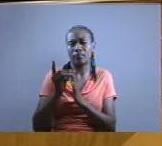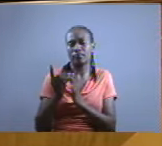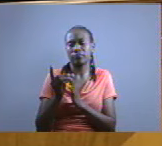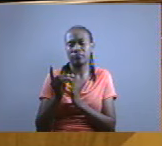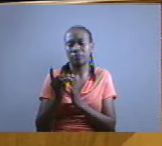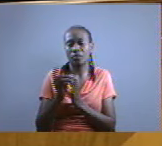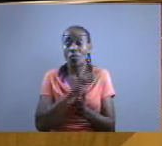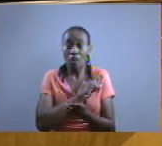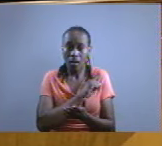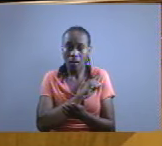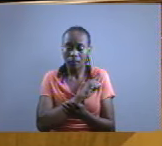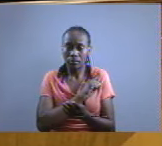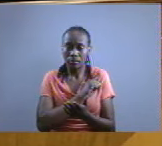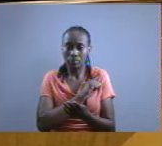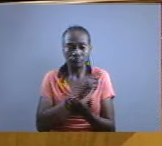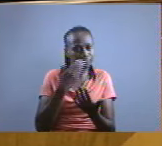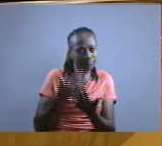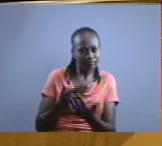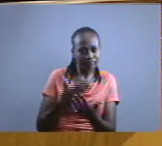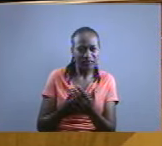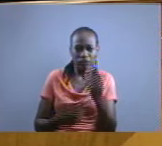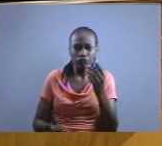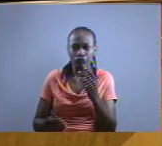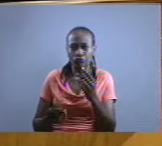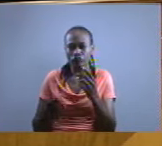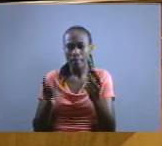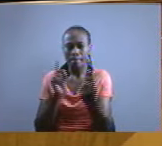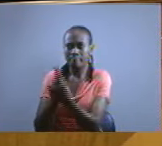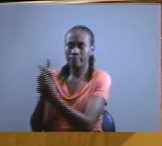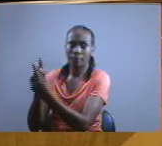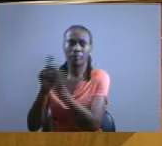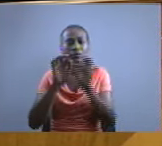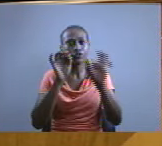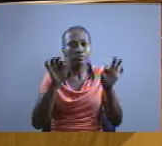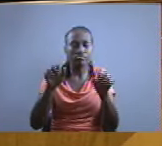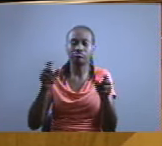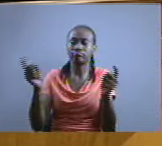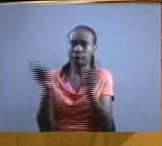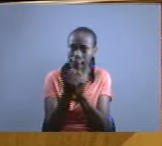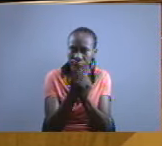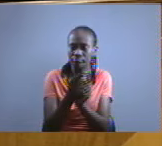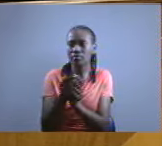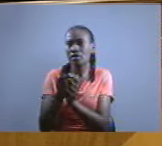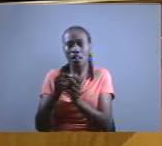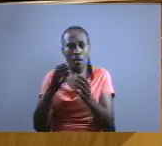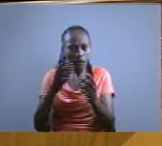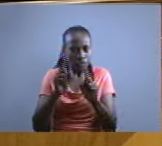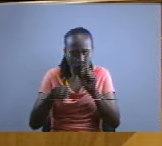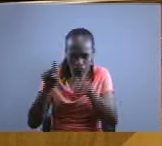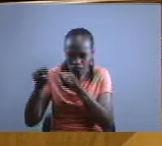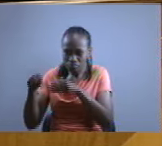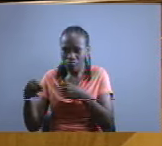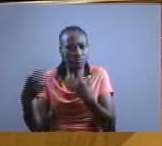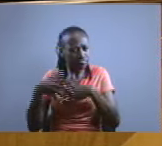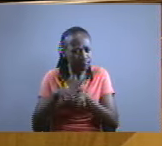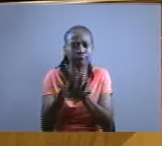only through language that we can reach out to one another and embrace each other's diversity.